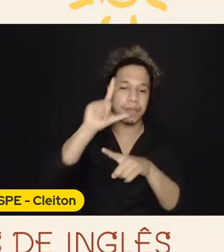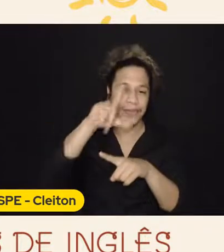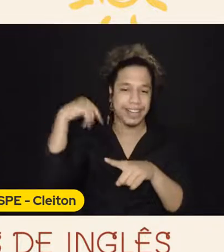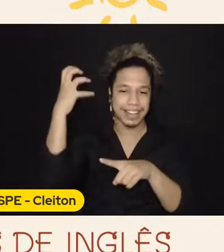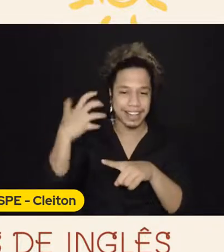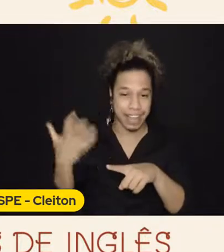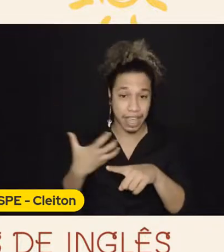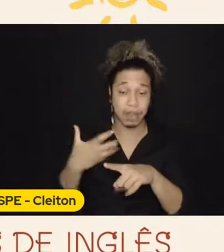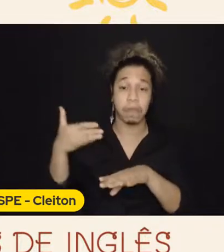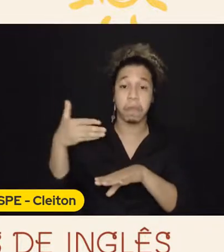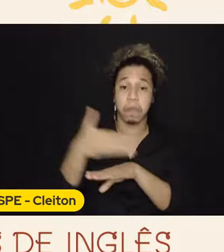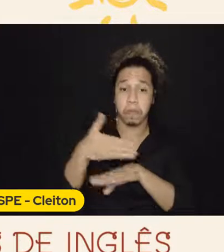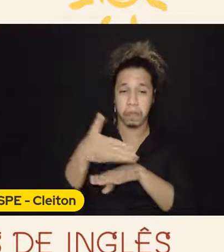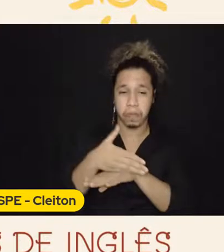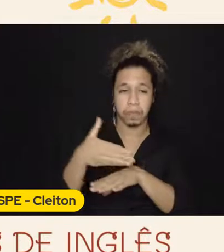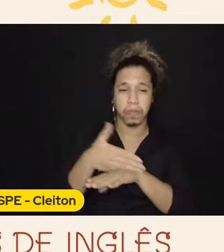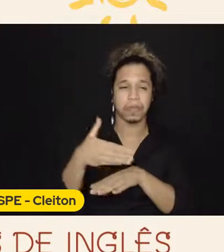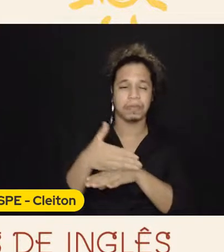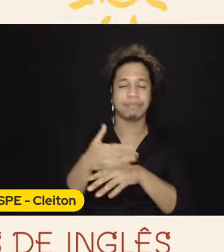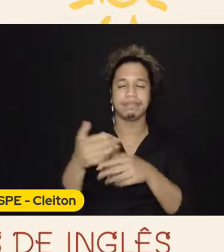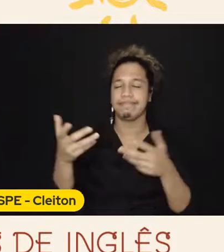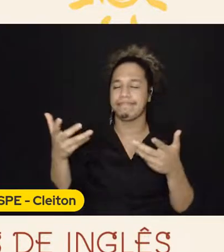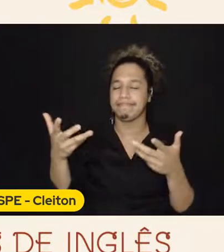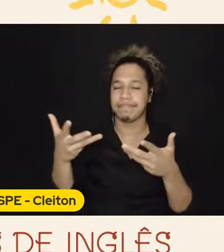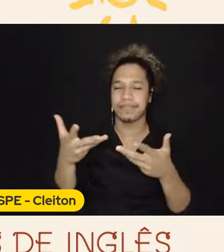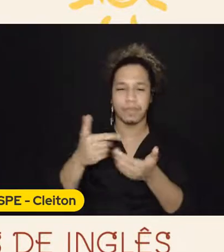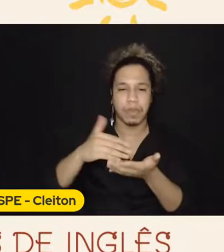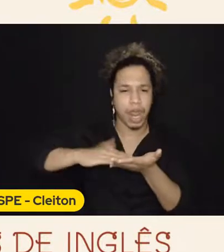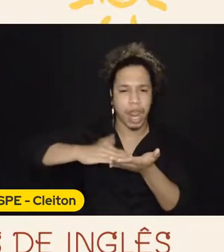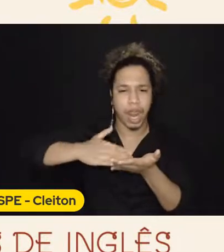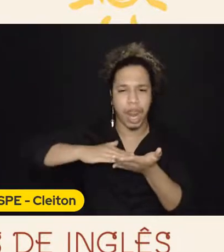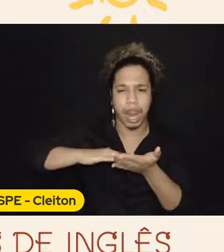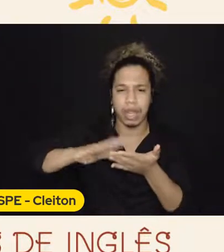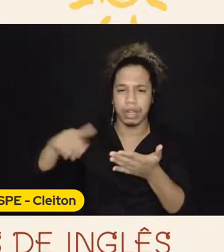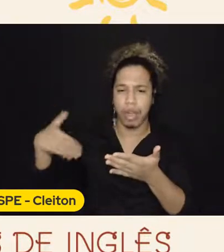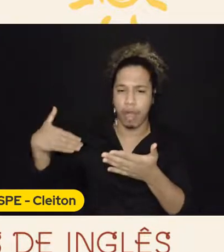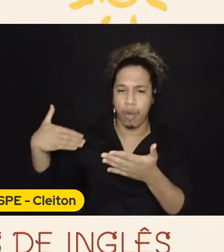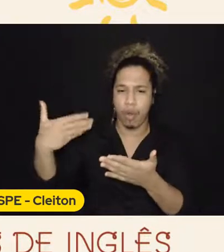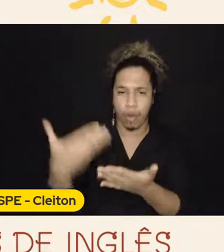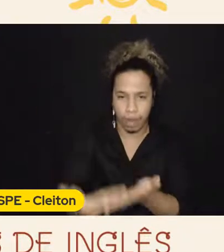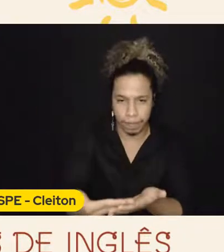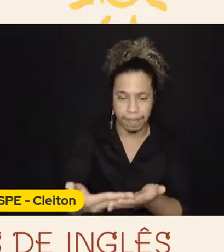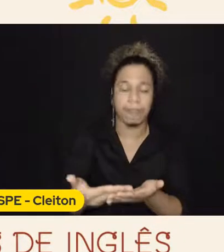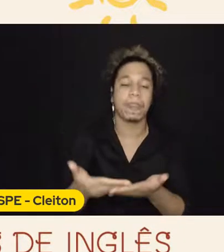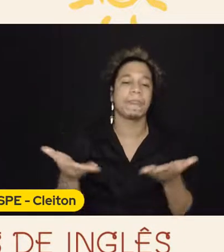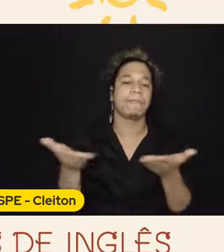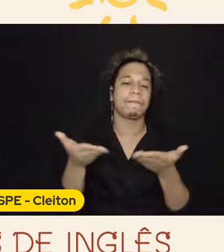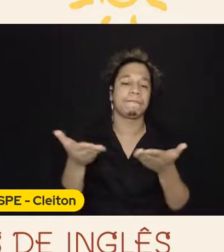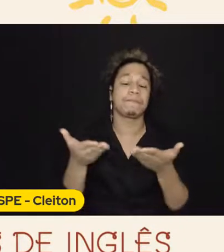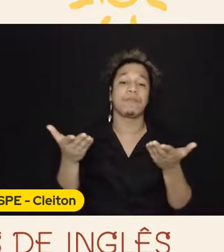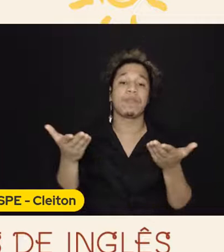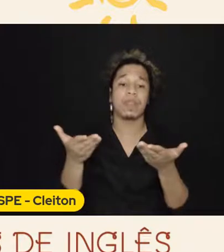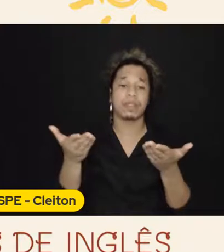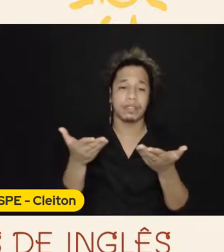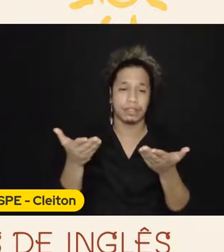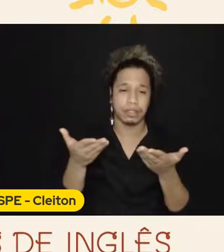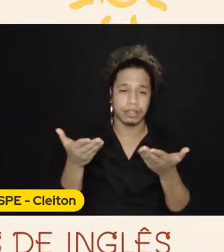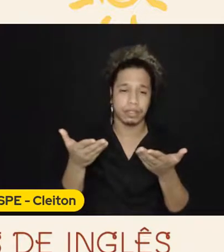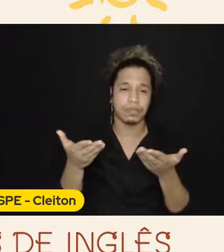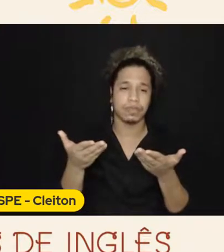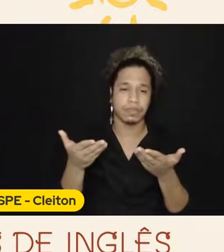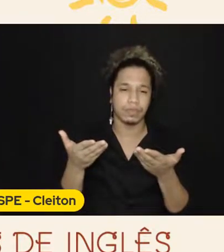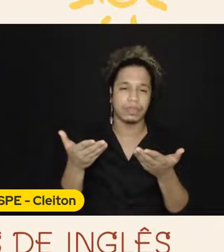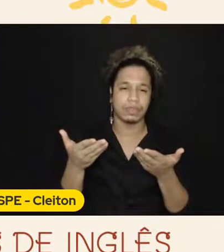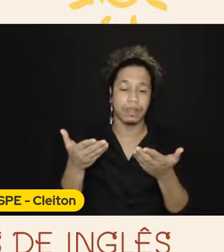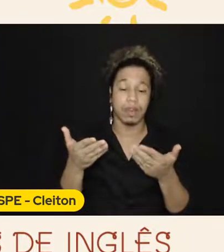for all this amazing interpretation. And by now, during the rest of